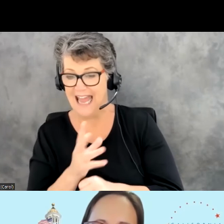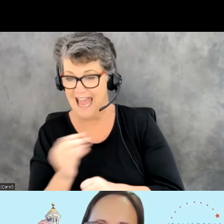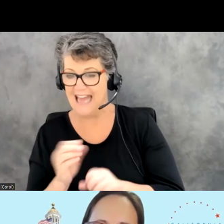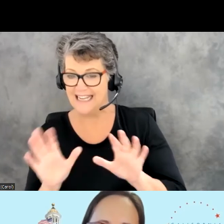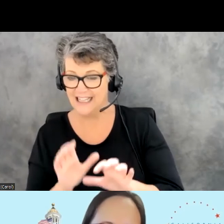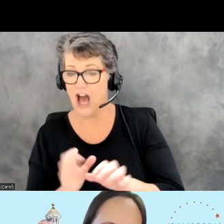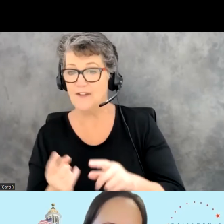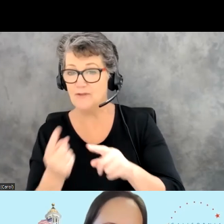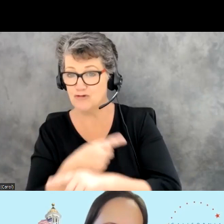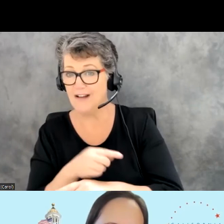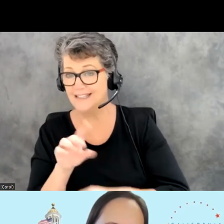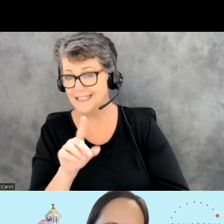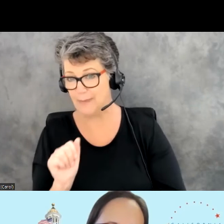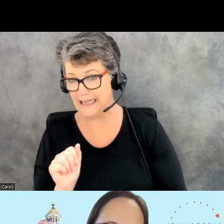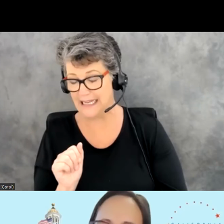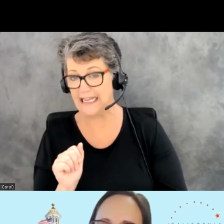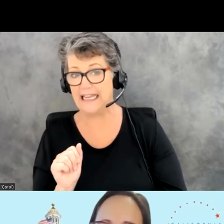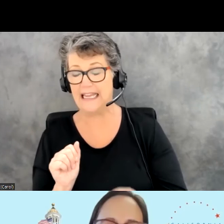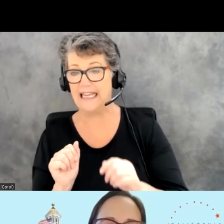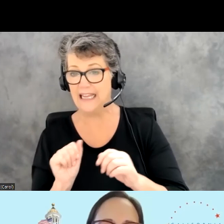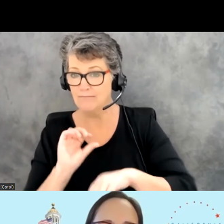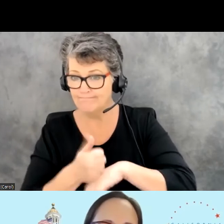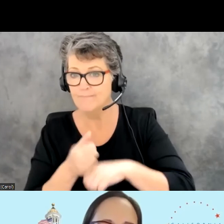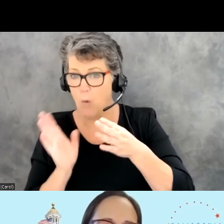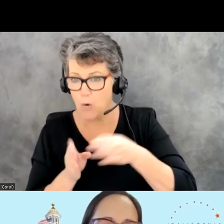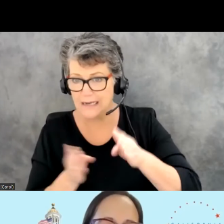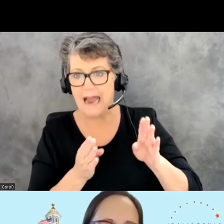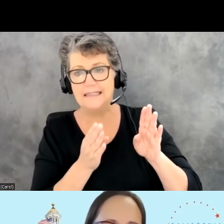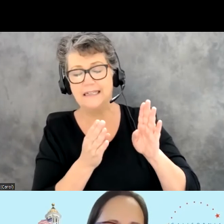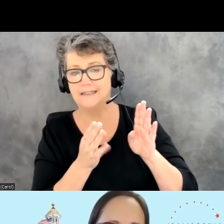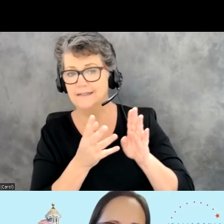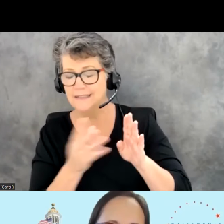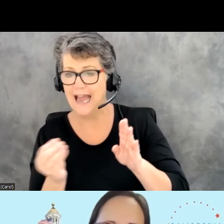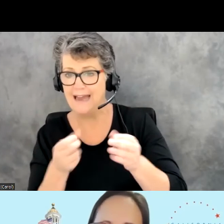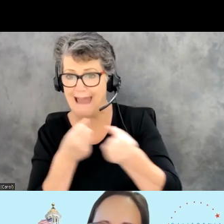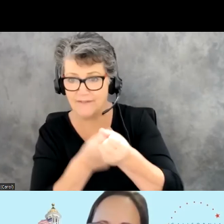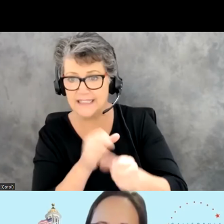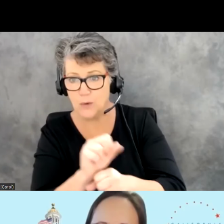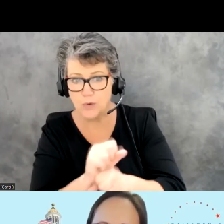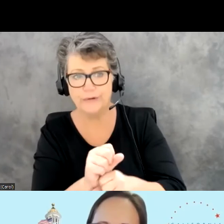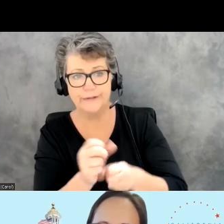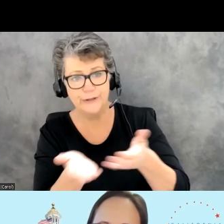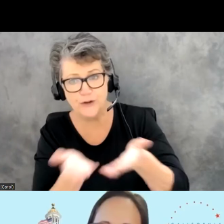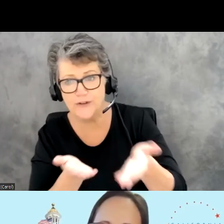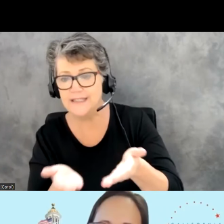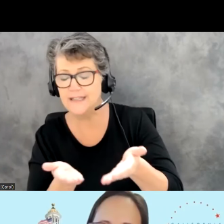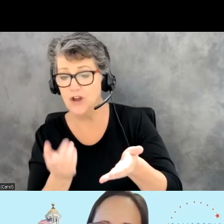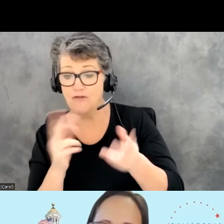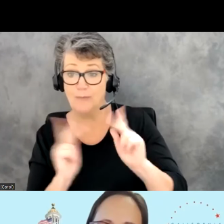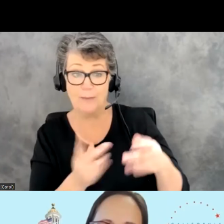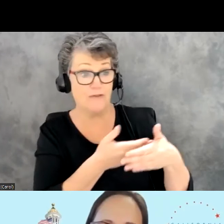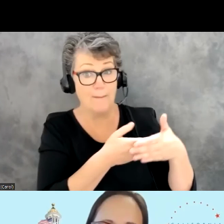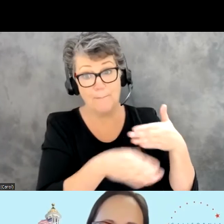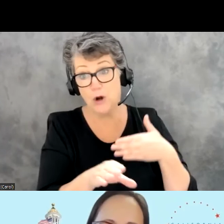of cross-disability organizing and advocacy work, as well as services for individuals from birth